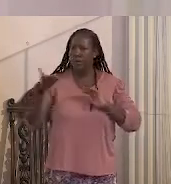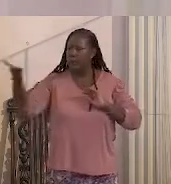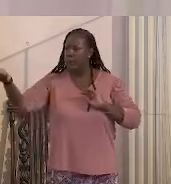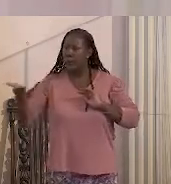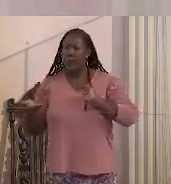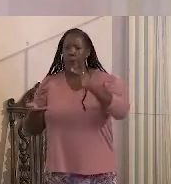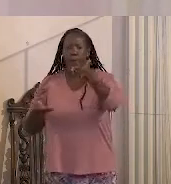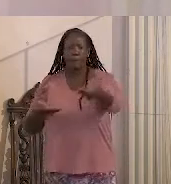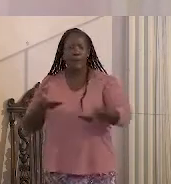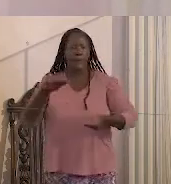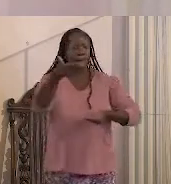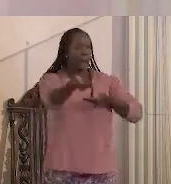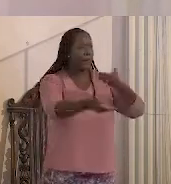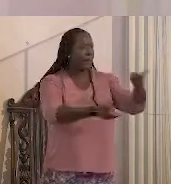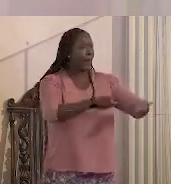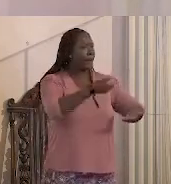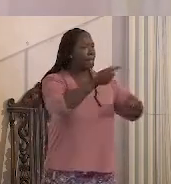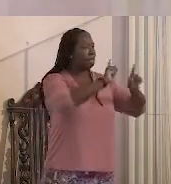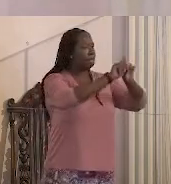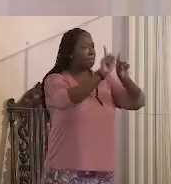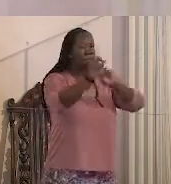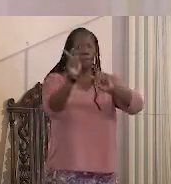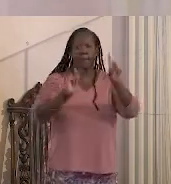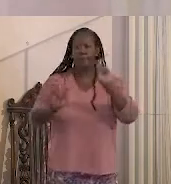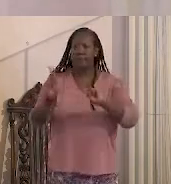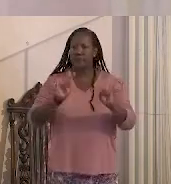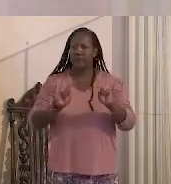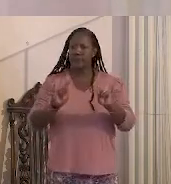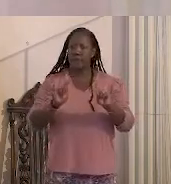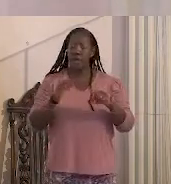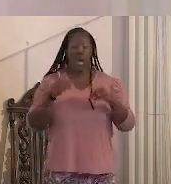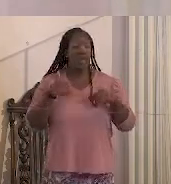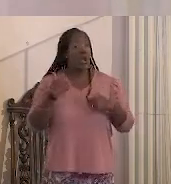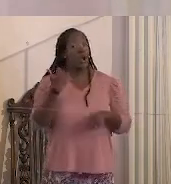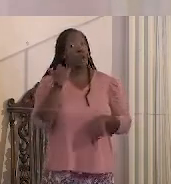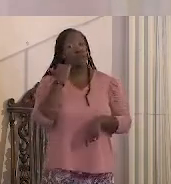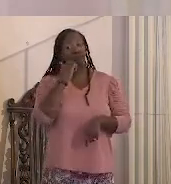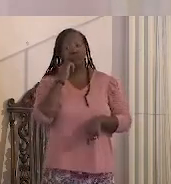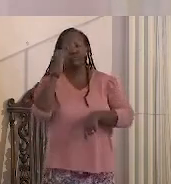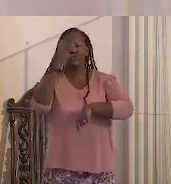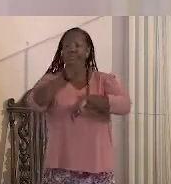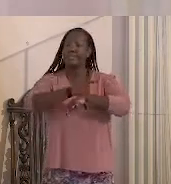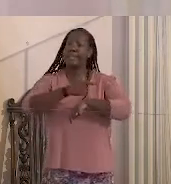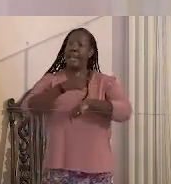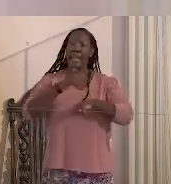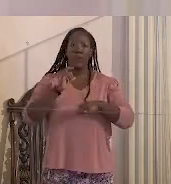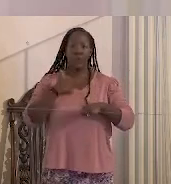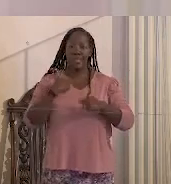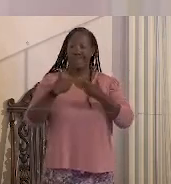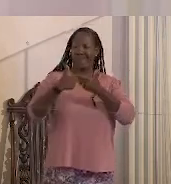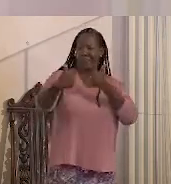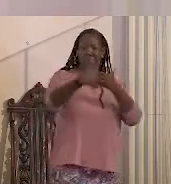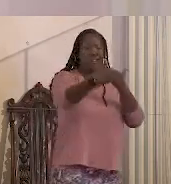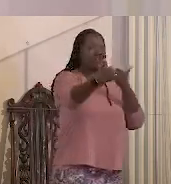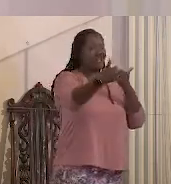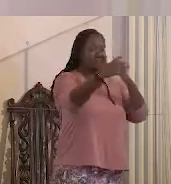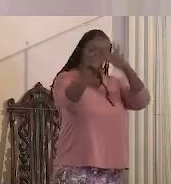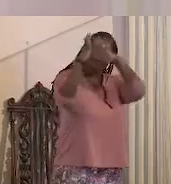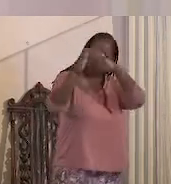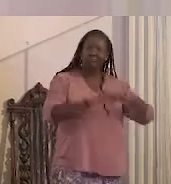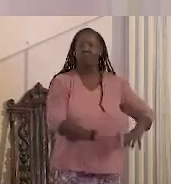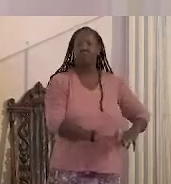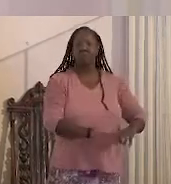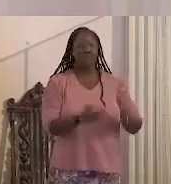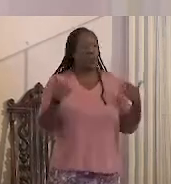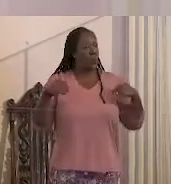table, where the divisions that separate us in our daily lives come tumbling down and we recognize ourselves as